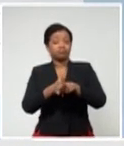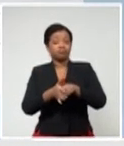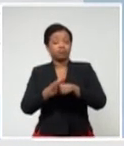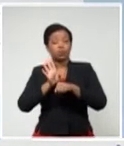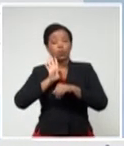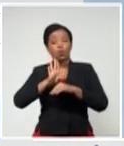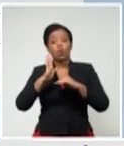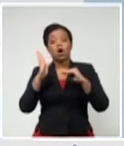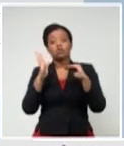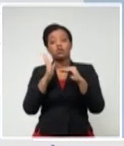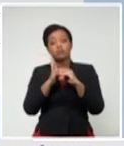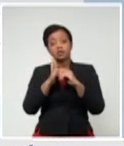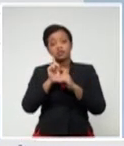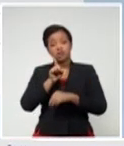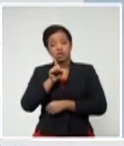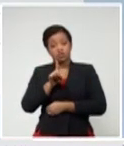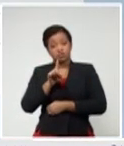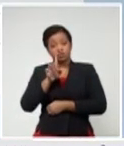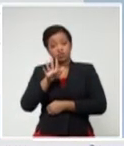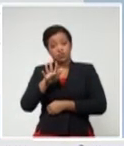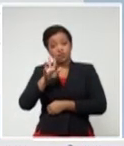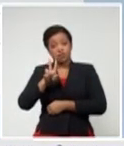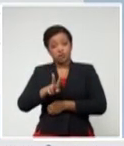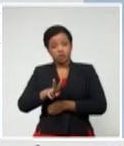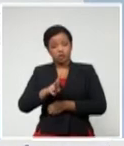4,112,529 and